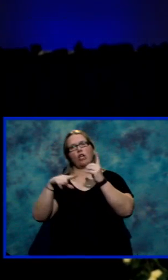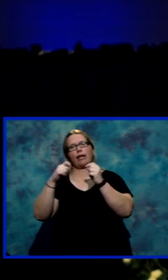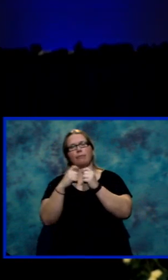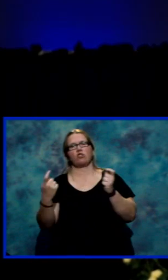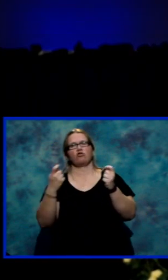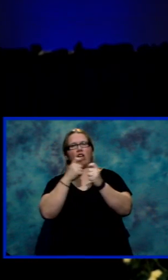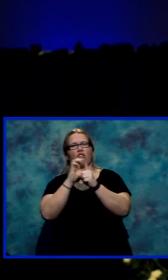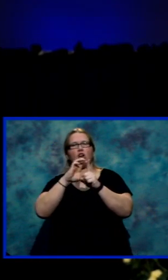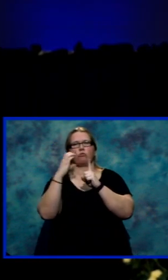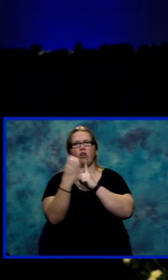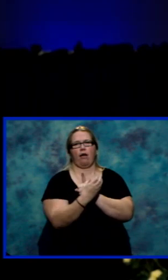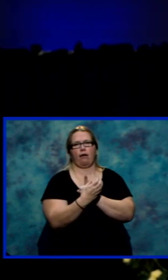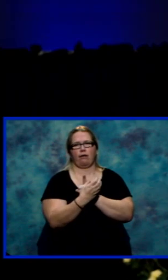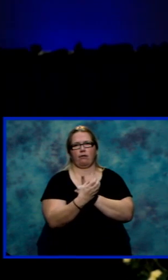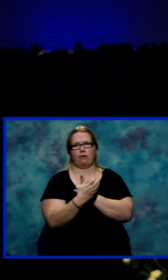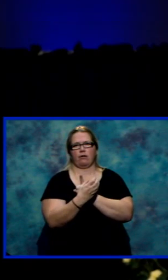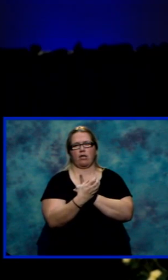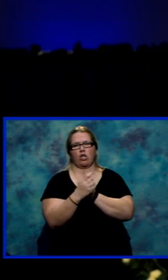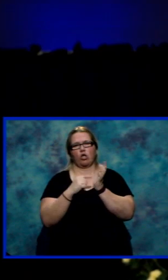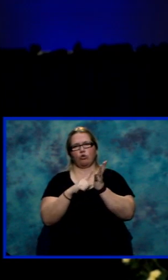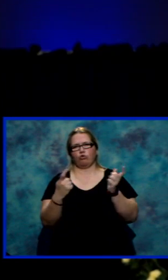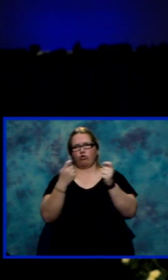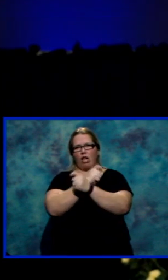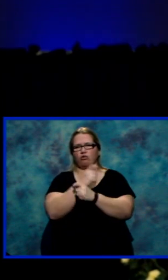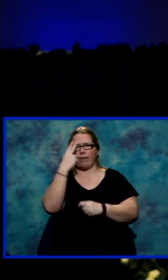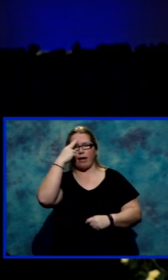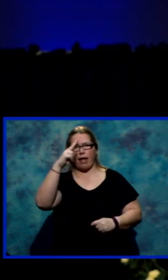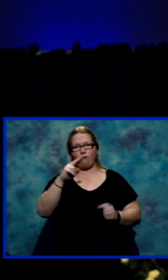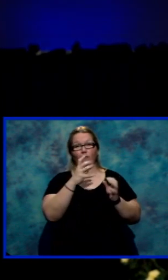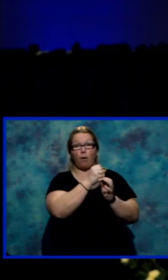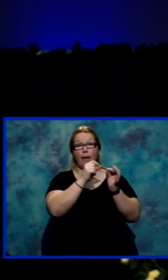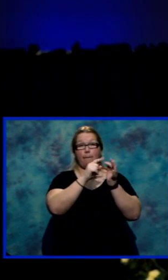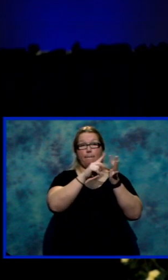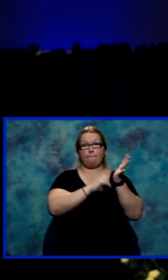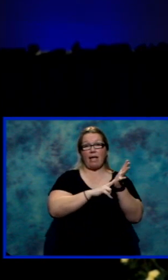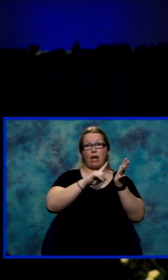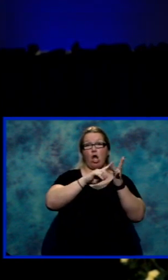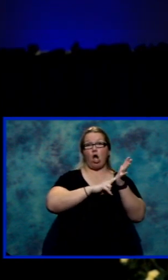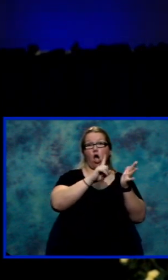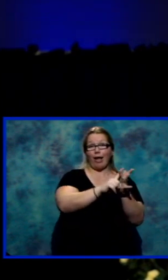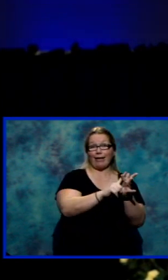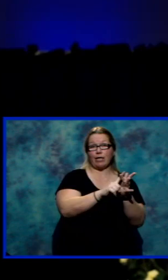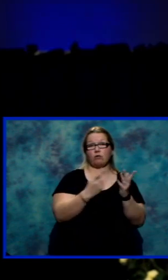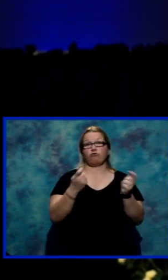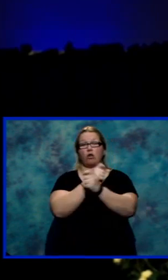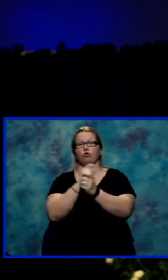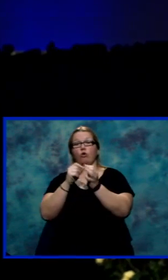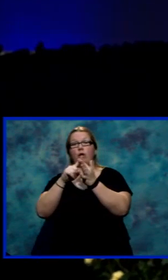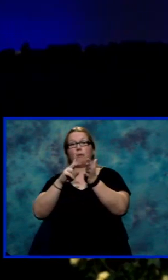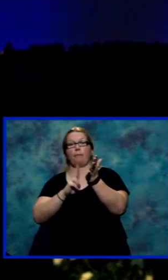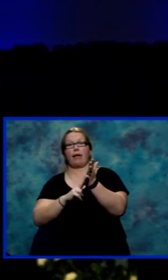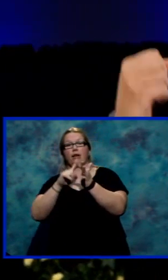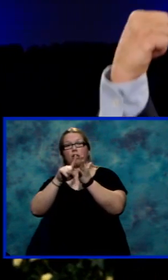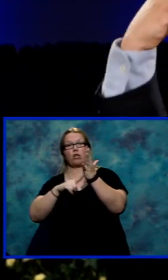culture to change the name from Ben-Oni to Ben-Yamin,